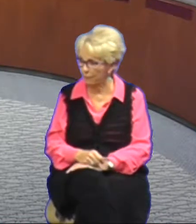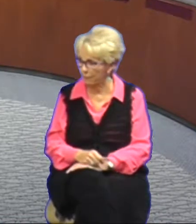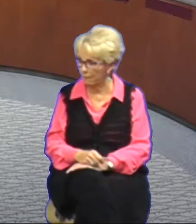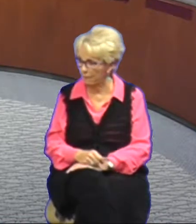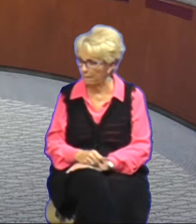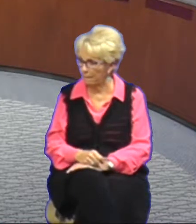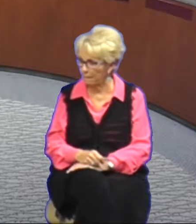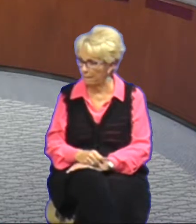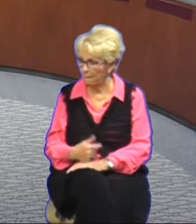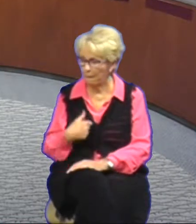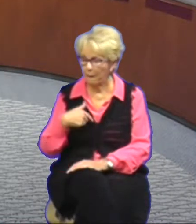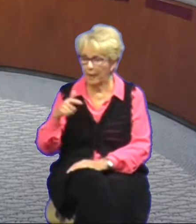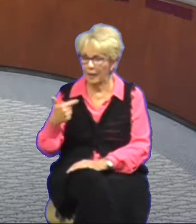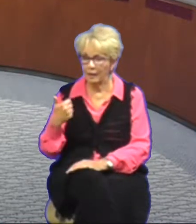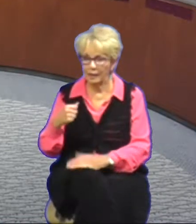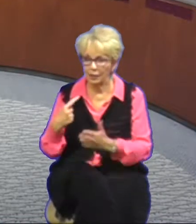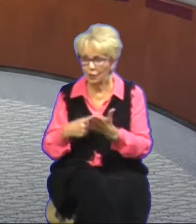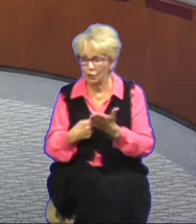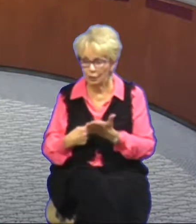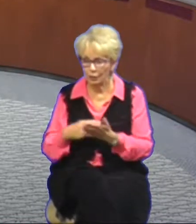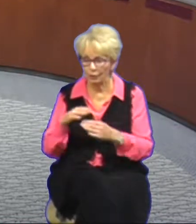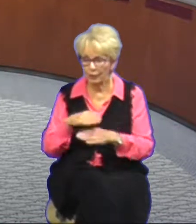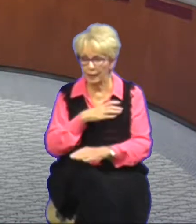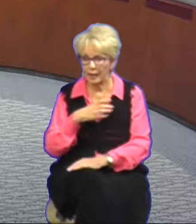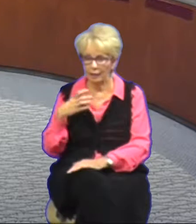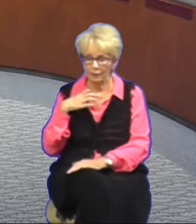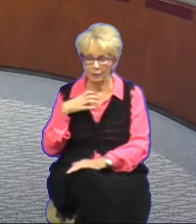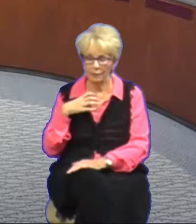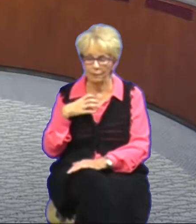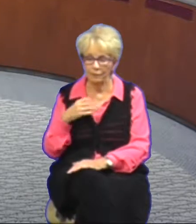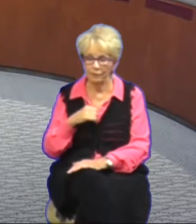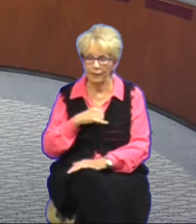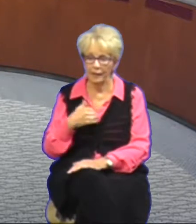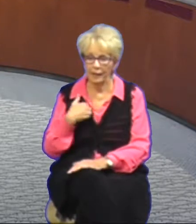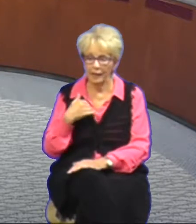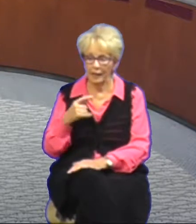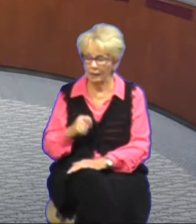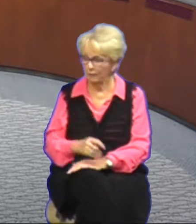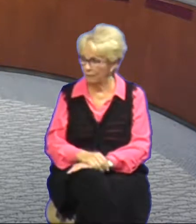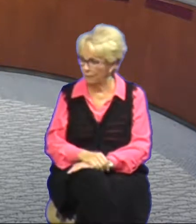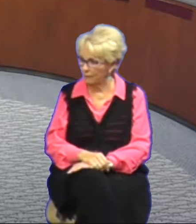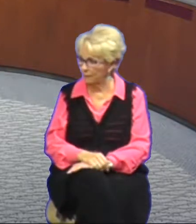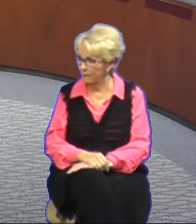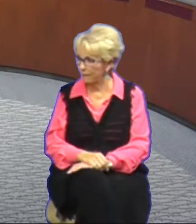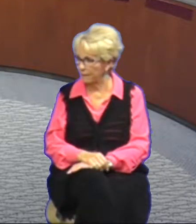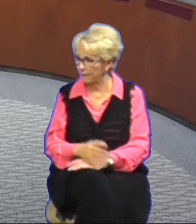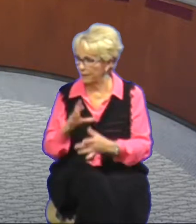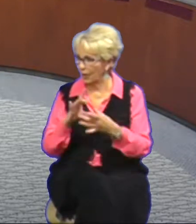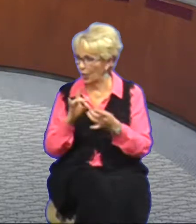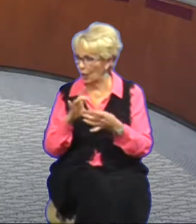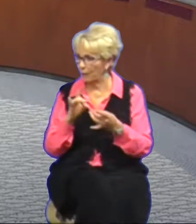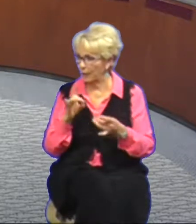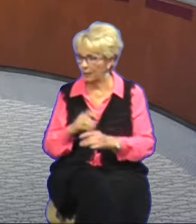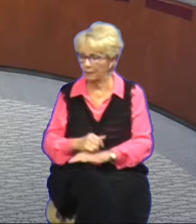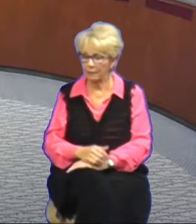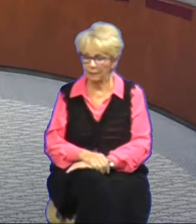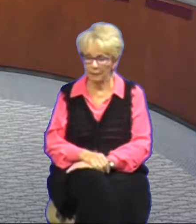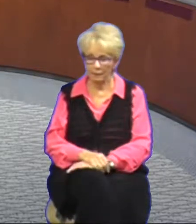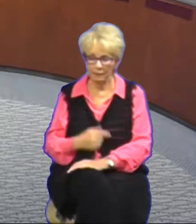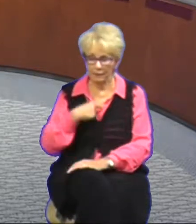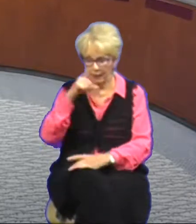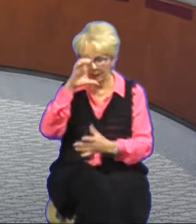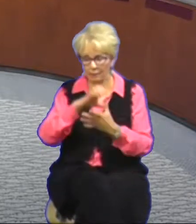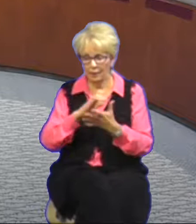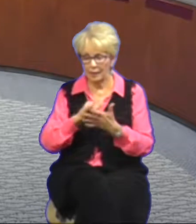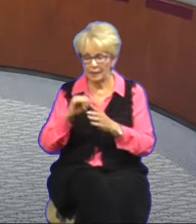Second. Have a second. Any discussion among council? Yes, I got. Councilman Fleming? I got some comments. Okay. I